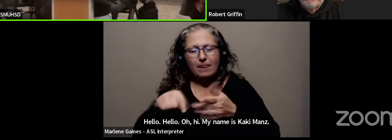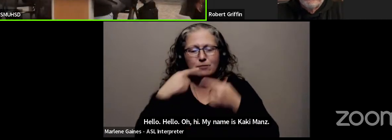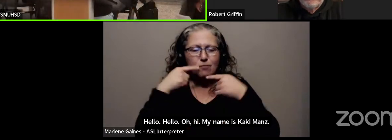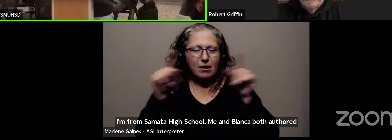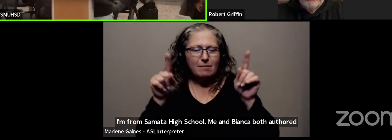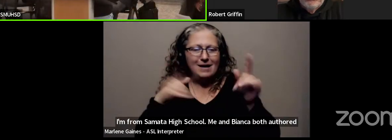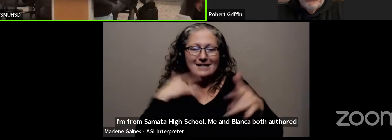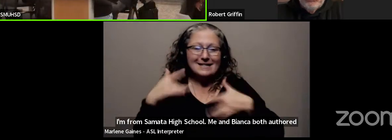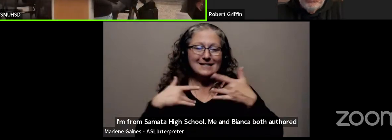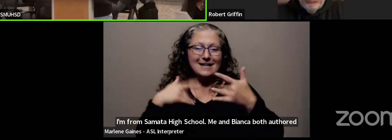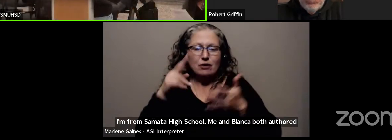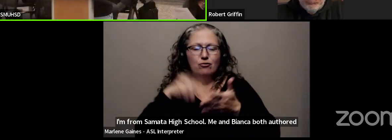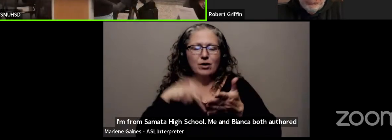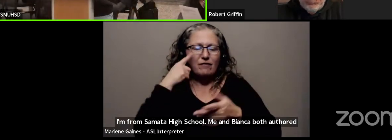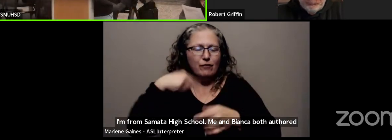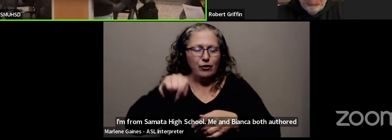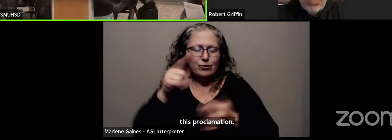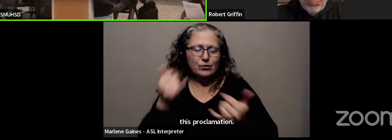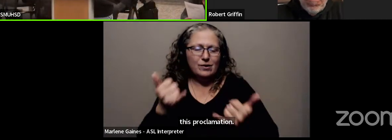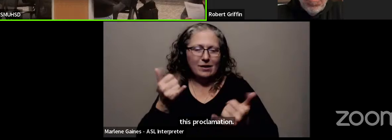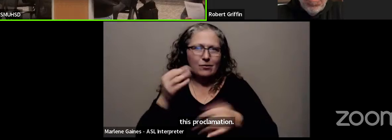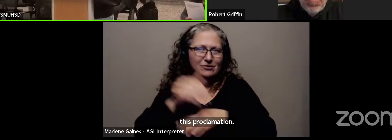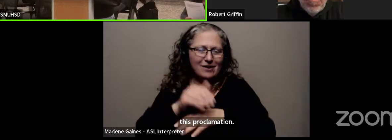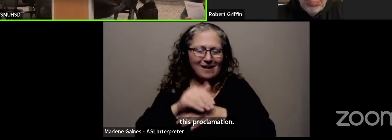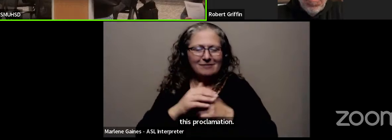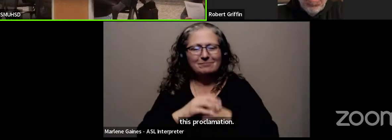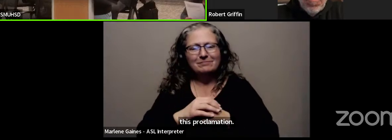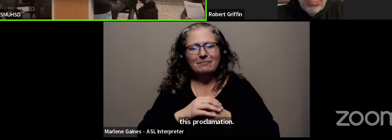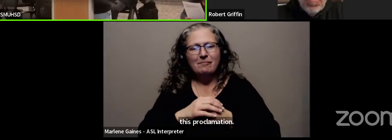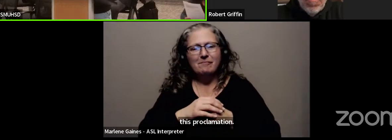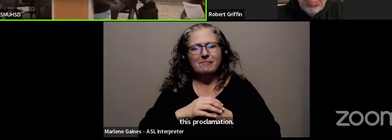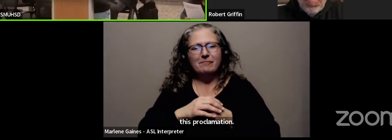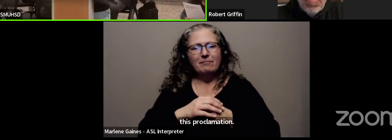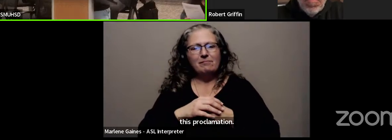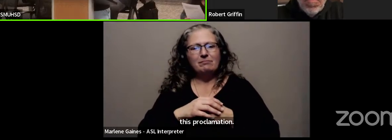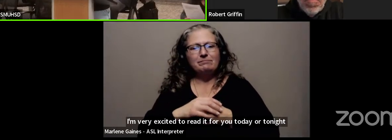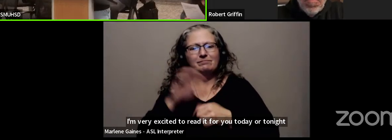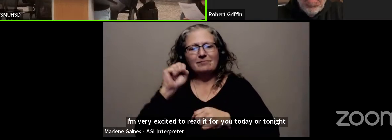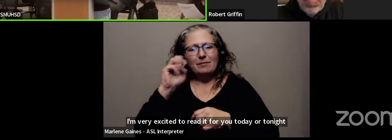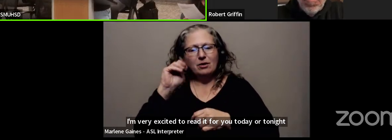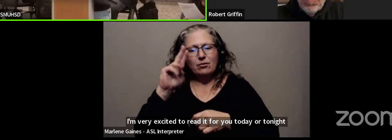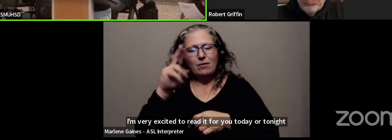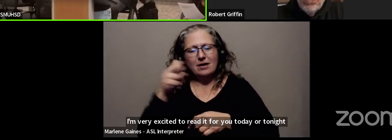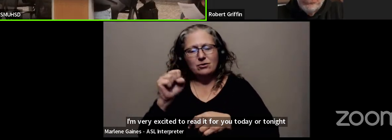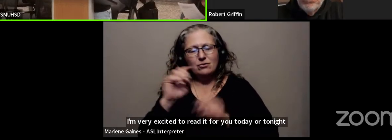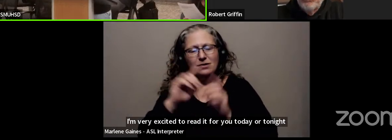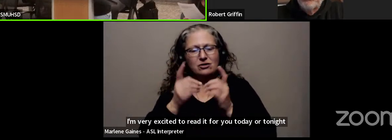I'm very excited to read it for you today or tonight. San Mateo Union High School